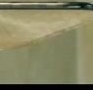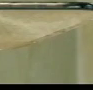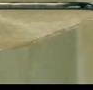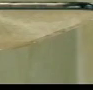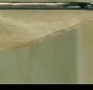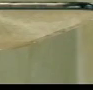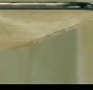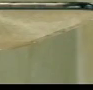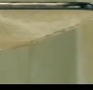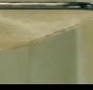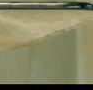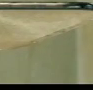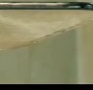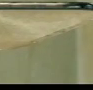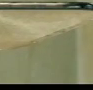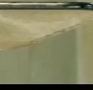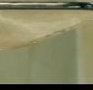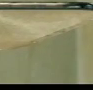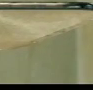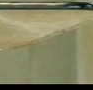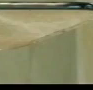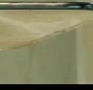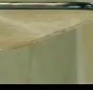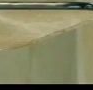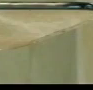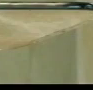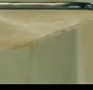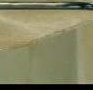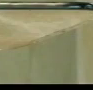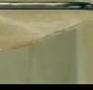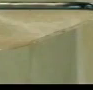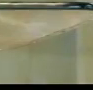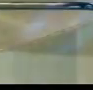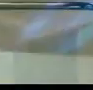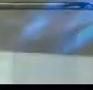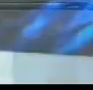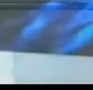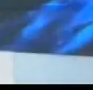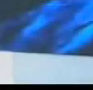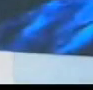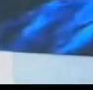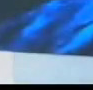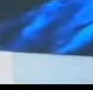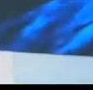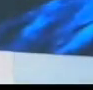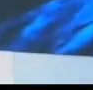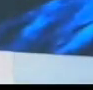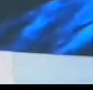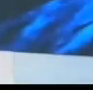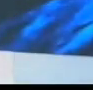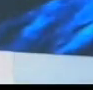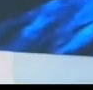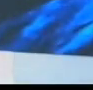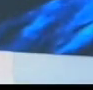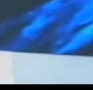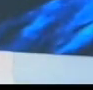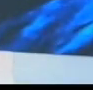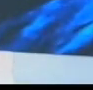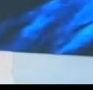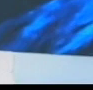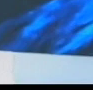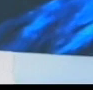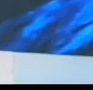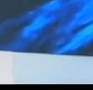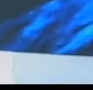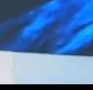testimony to the glory of the Lord. Do something new in my life,